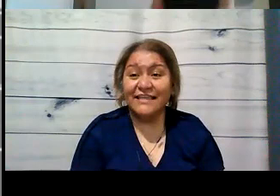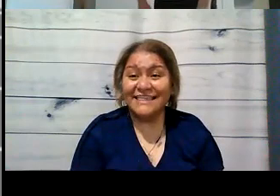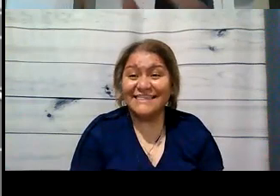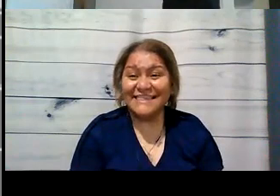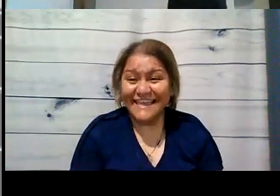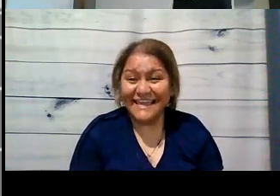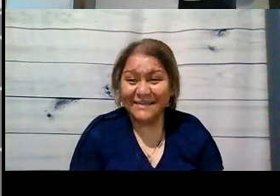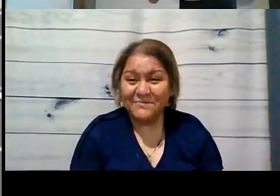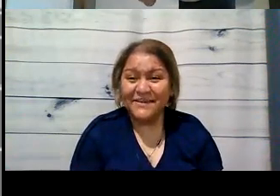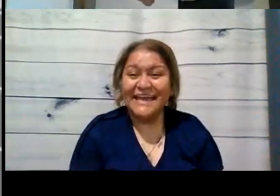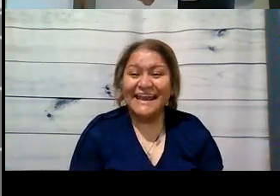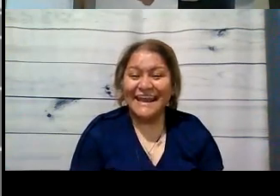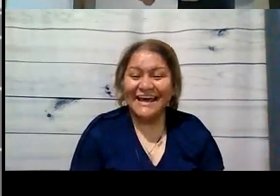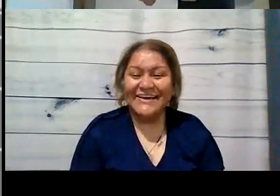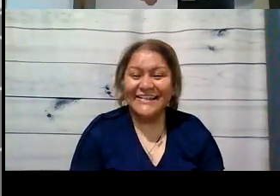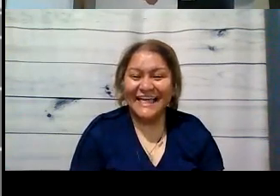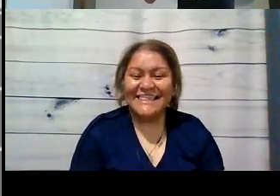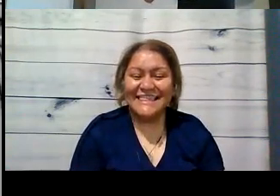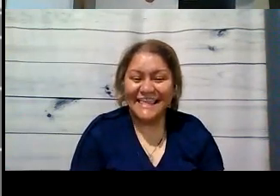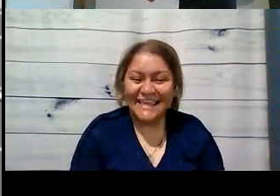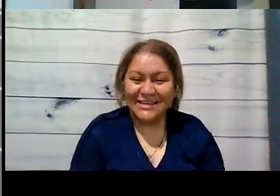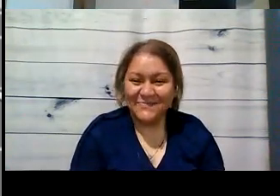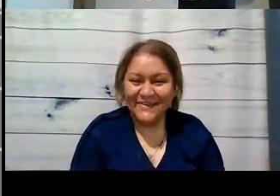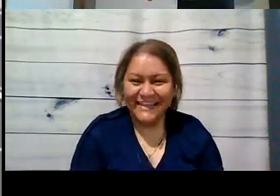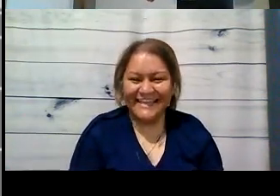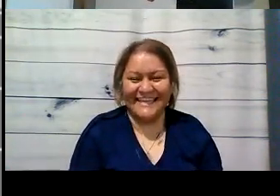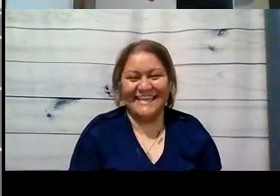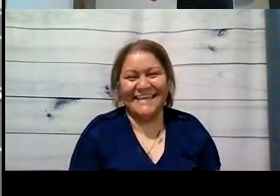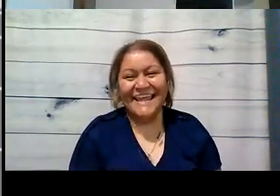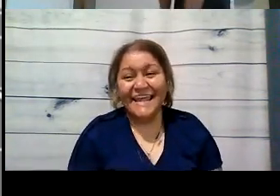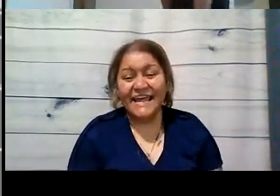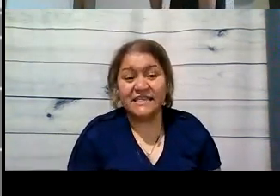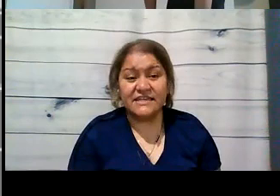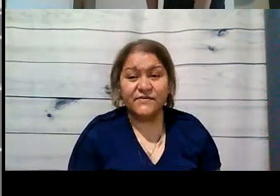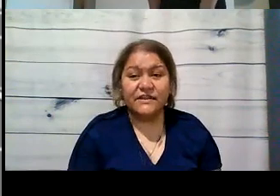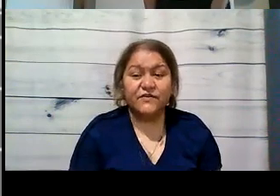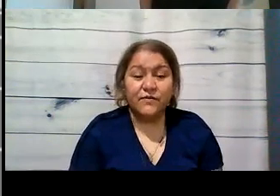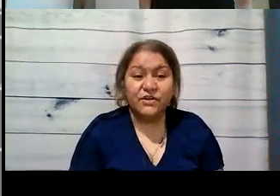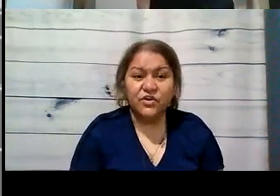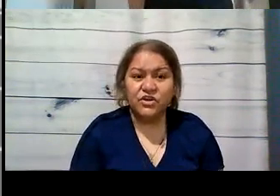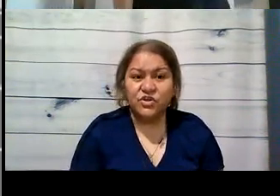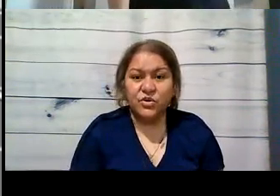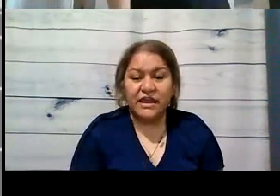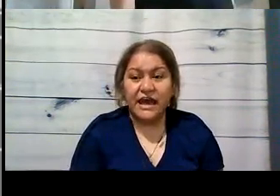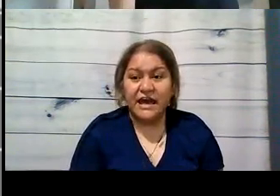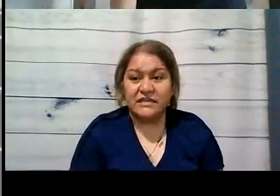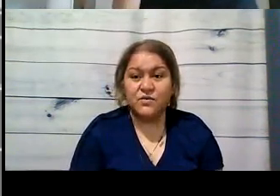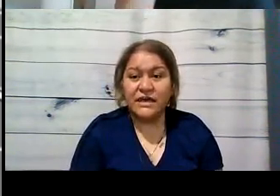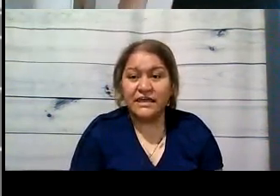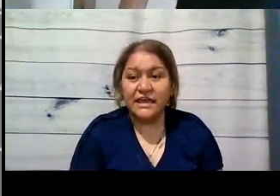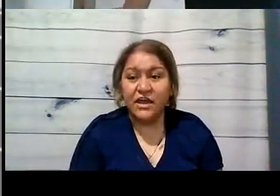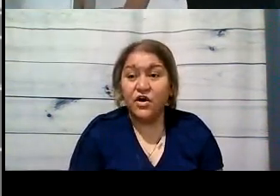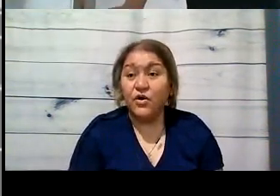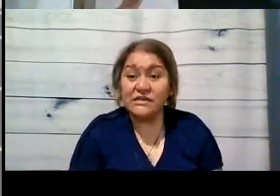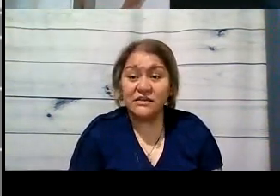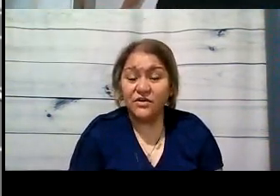Now let's sleep. Now let's sleep. And this is a really great one. You could do it as